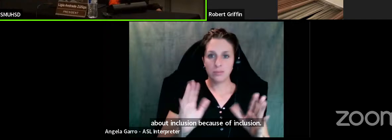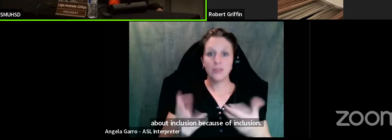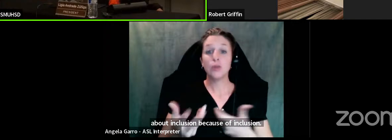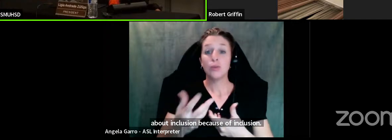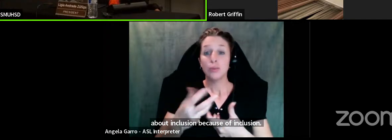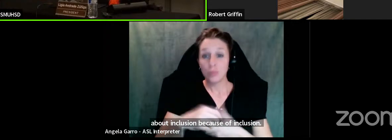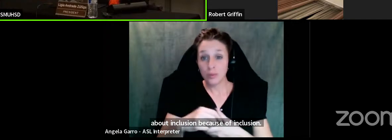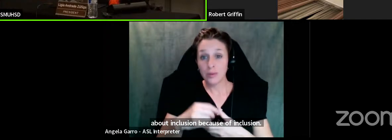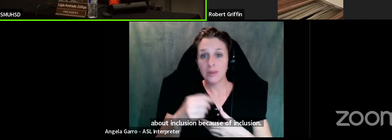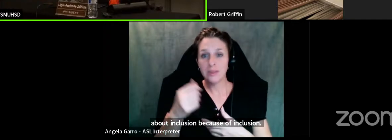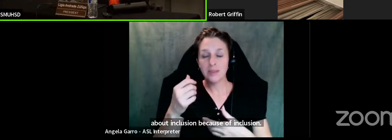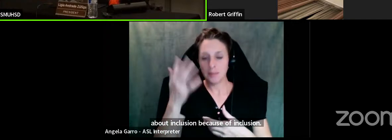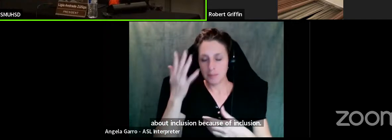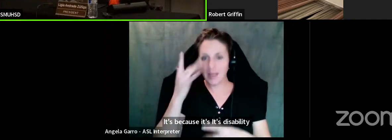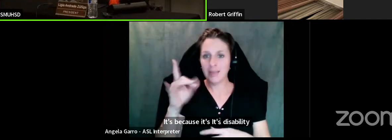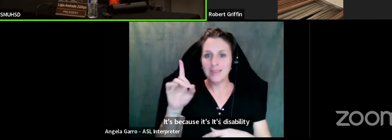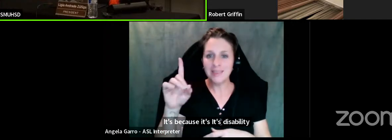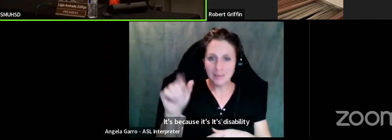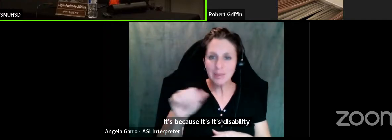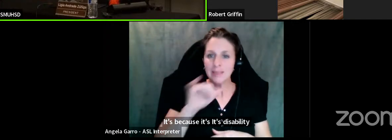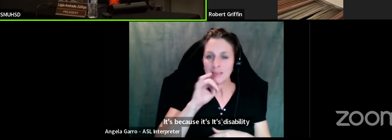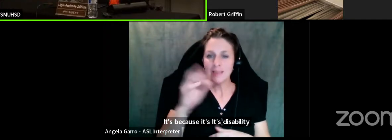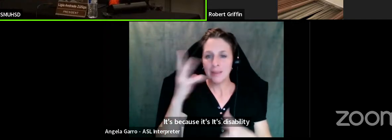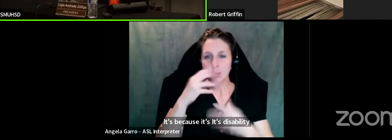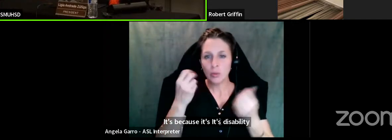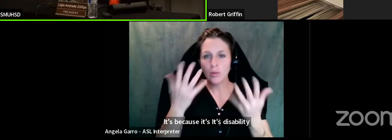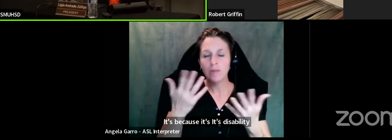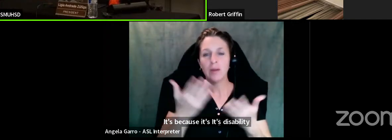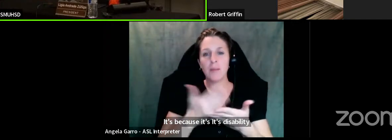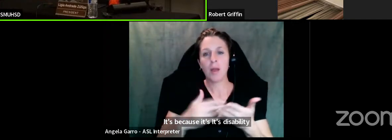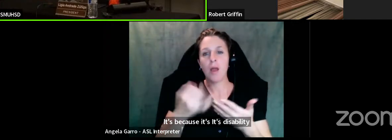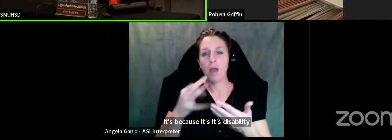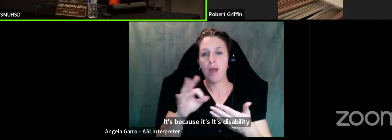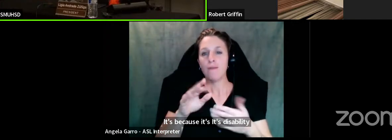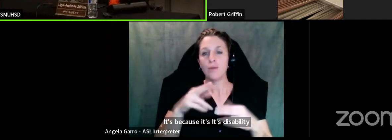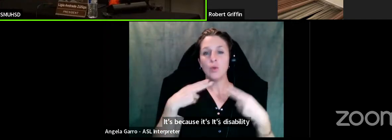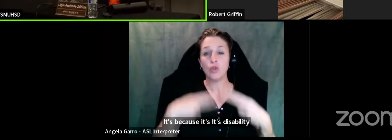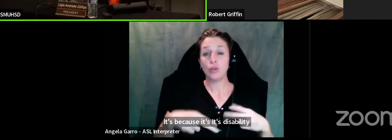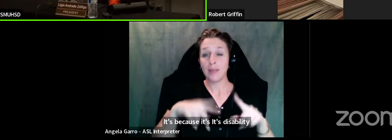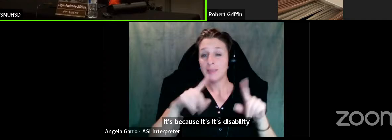it's disability is a beautiful part of human diversity.